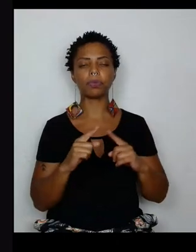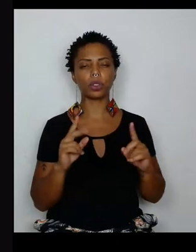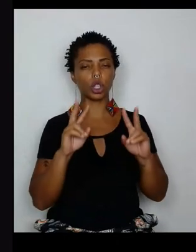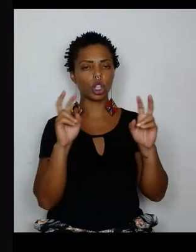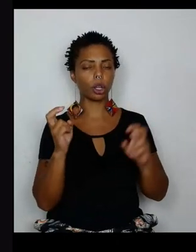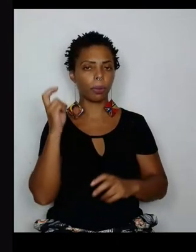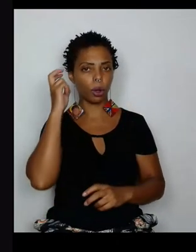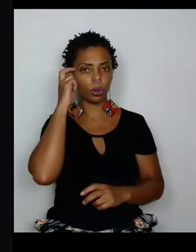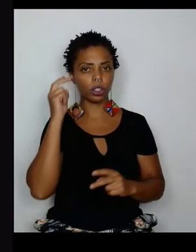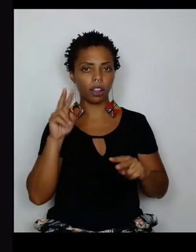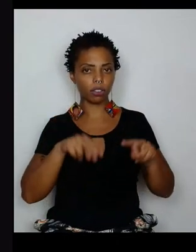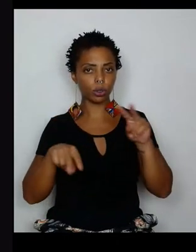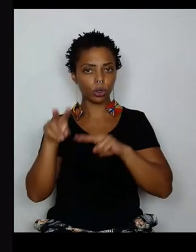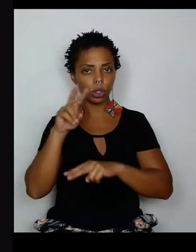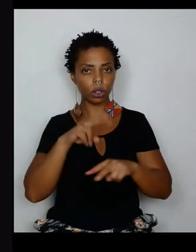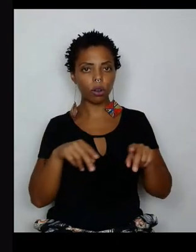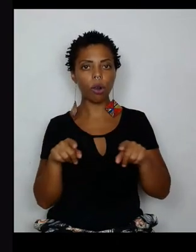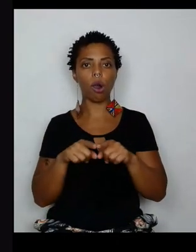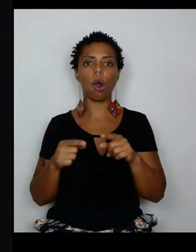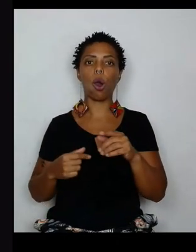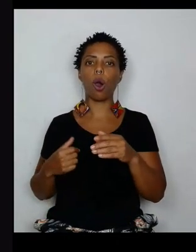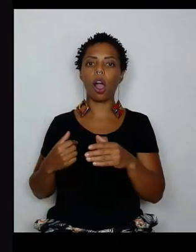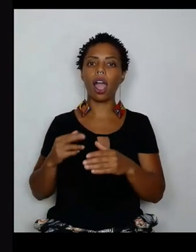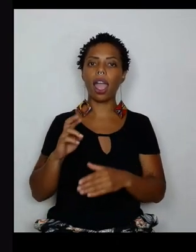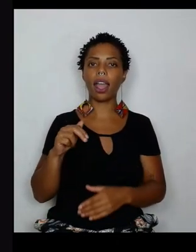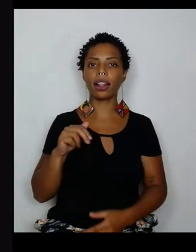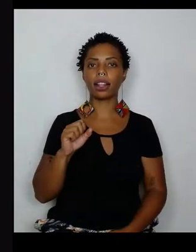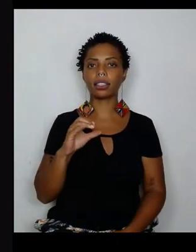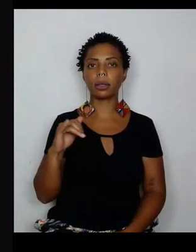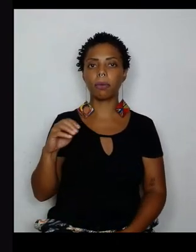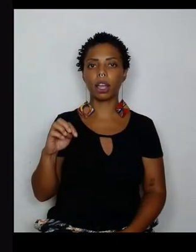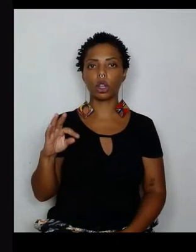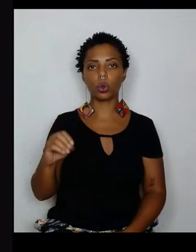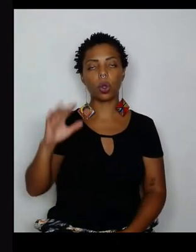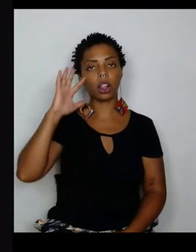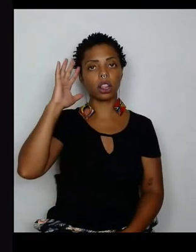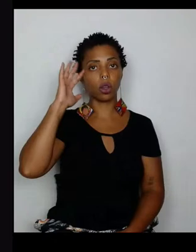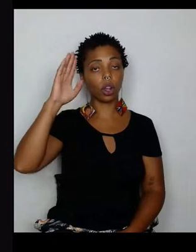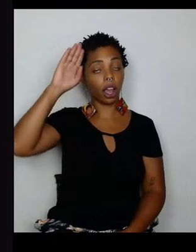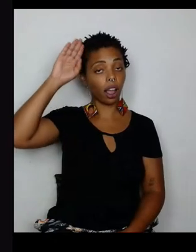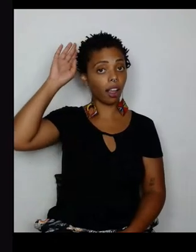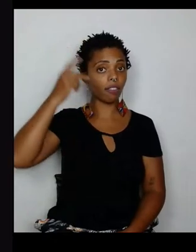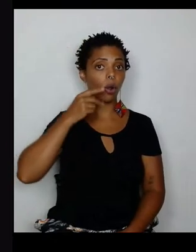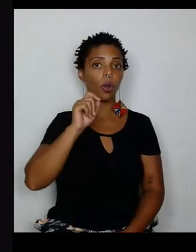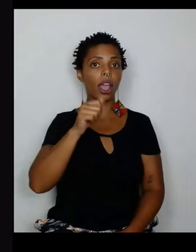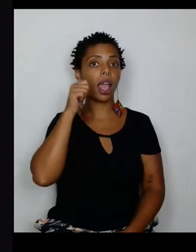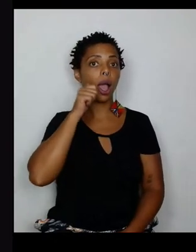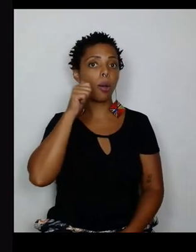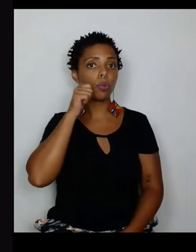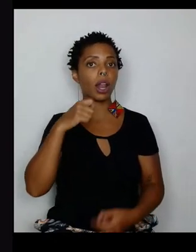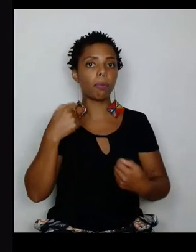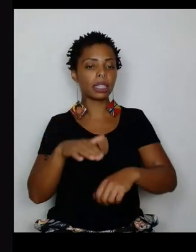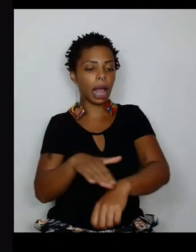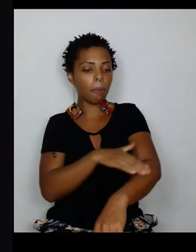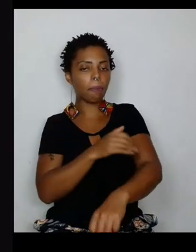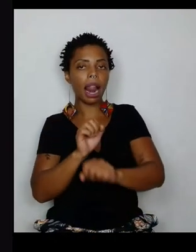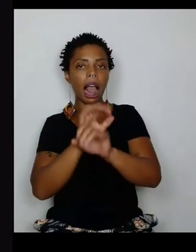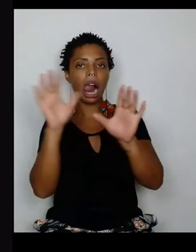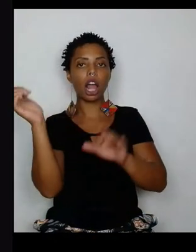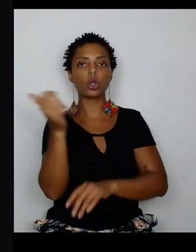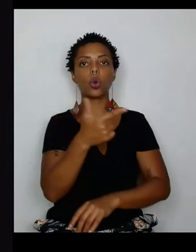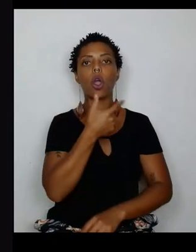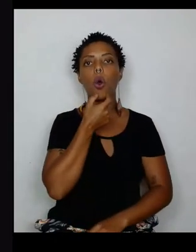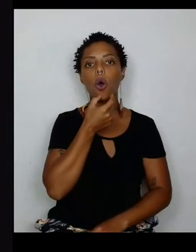specified that women's skin should be lighter than men's similar to the tacit